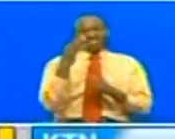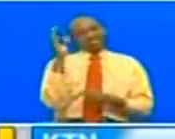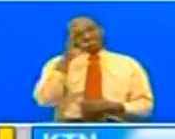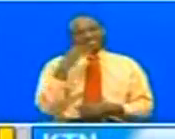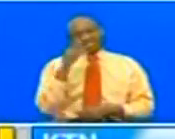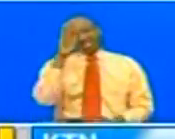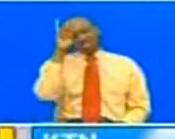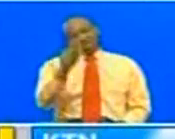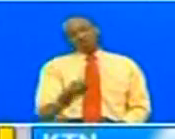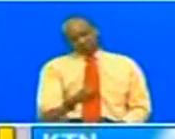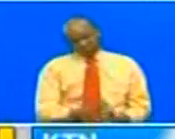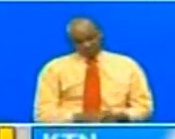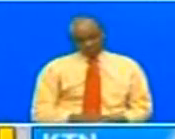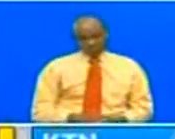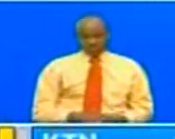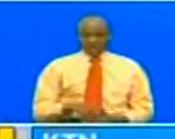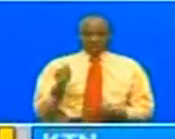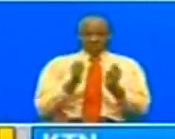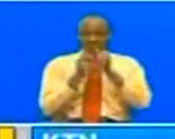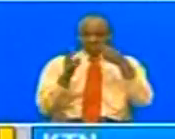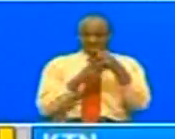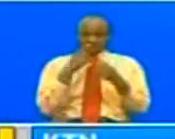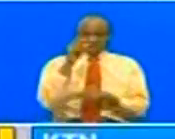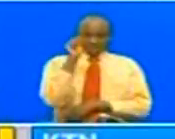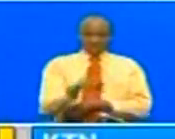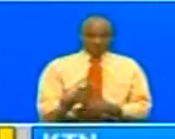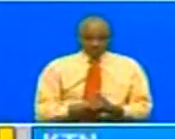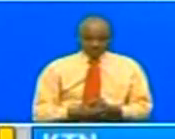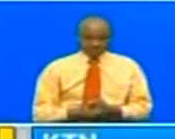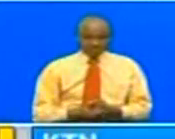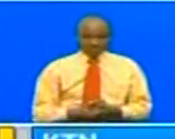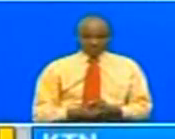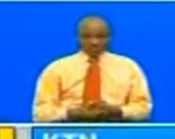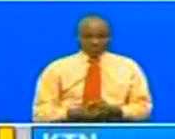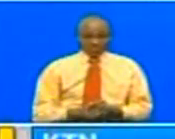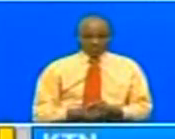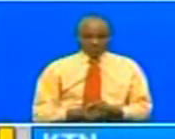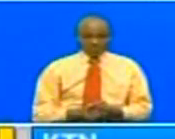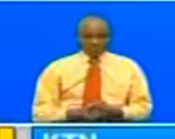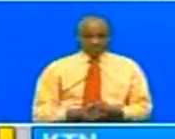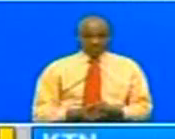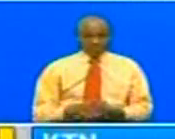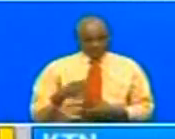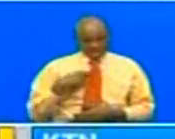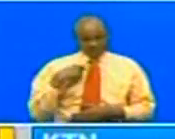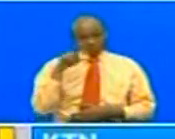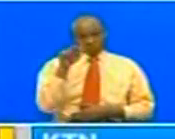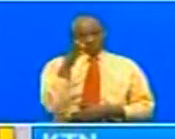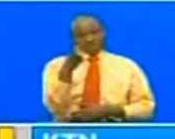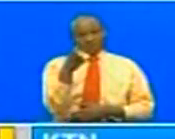no. Well, 17% of you only, 17% say yes. Let's see, let me get a tweet here from